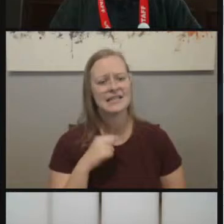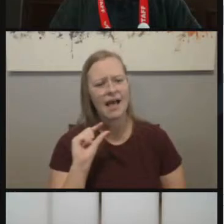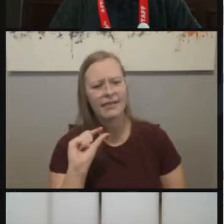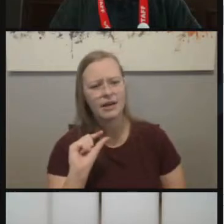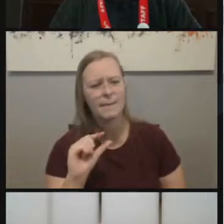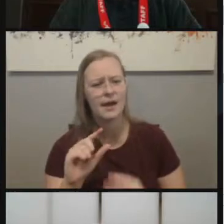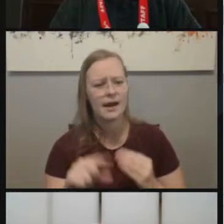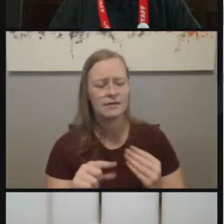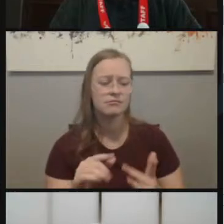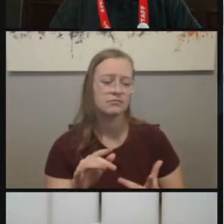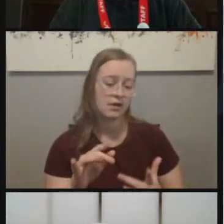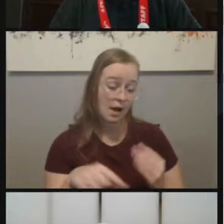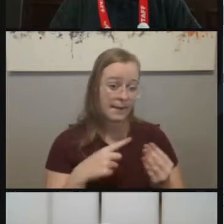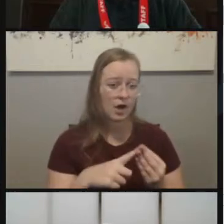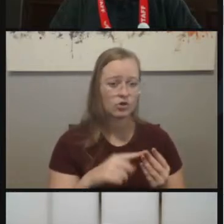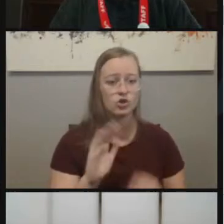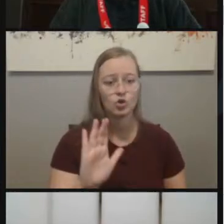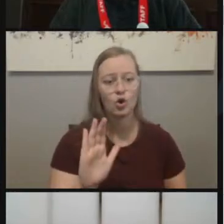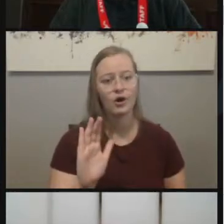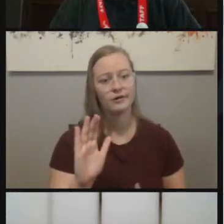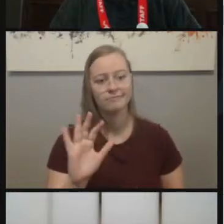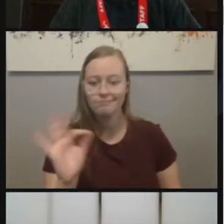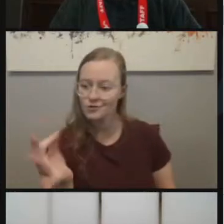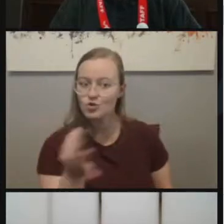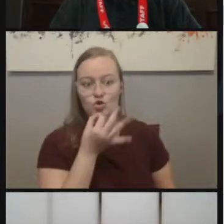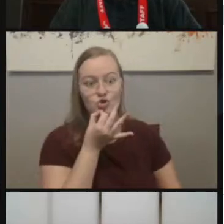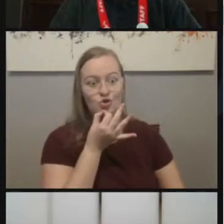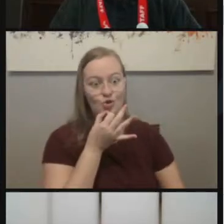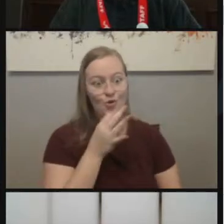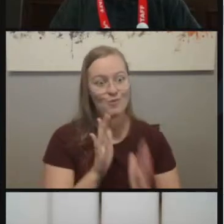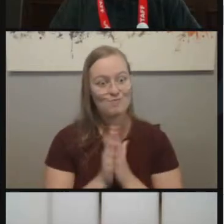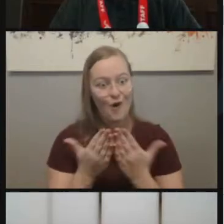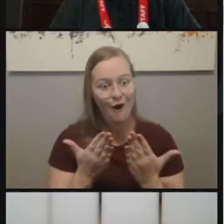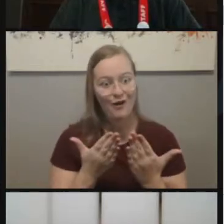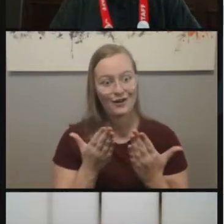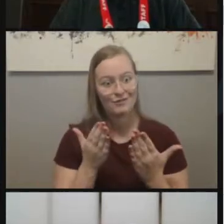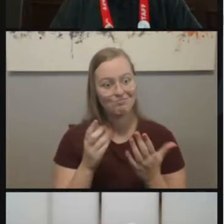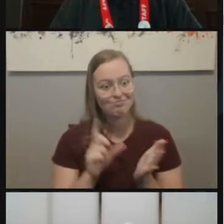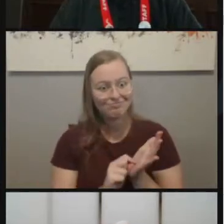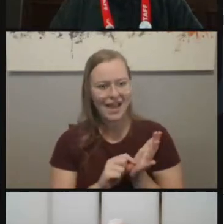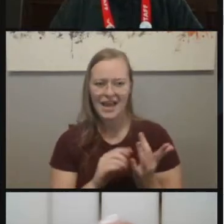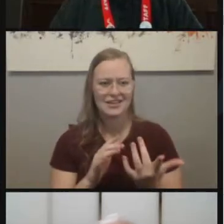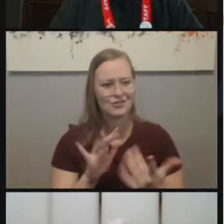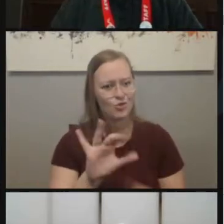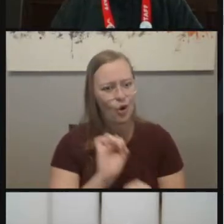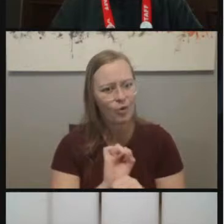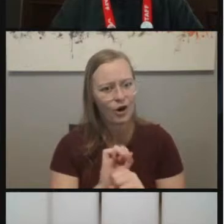about your upcoming book and the work that you've been doing around that?